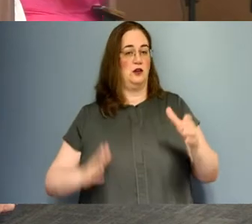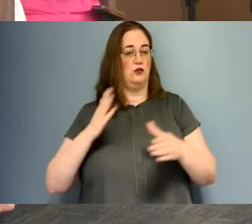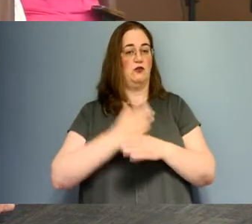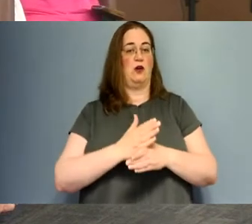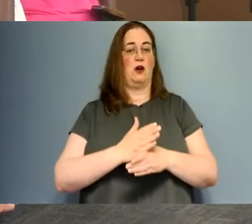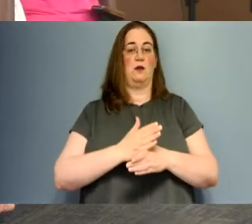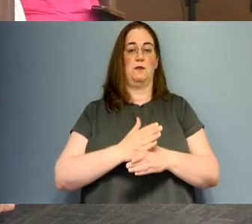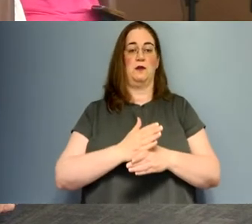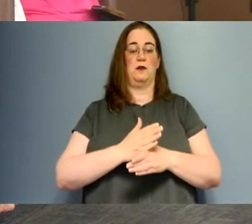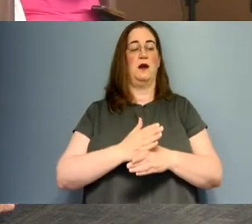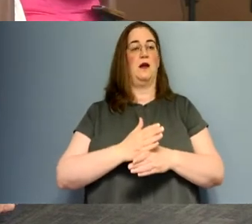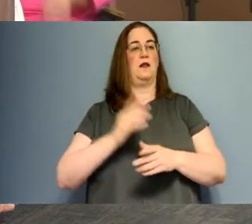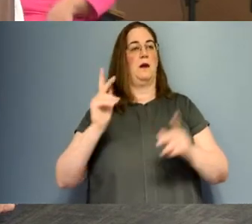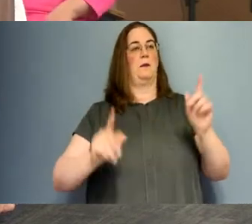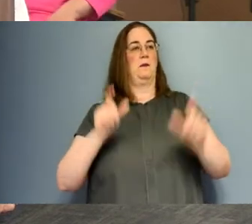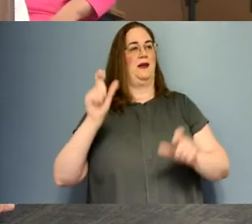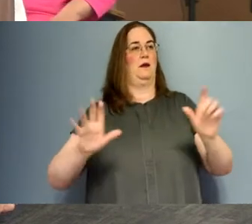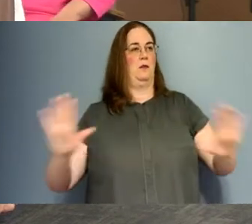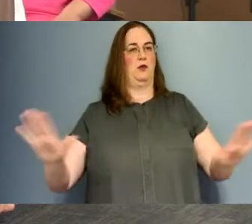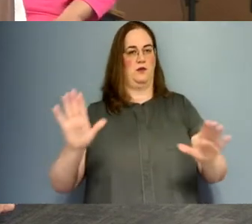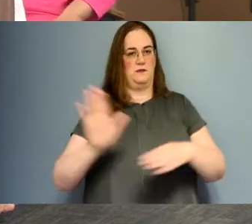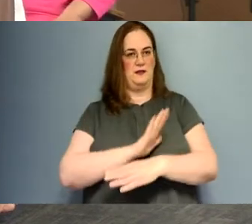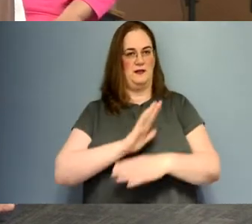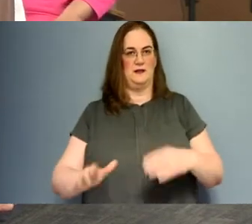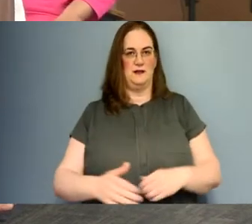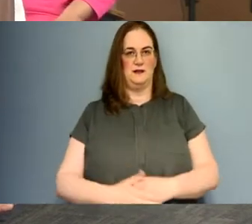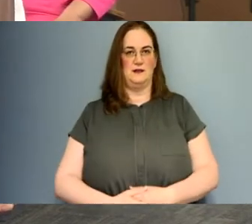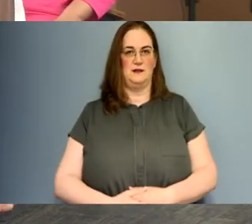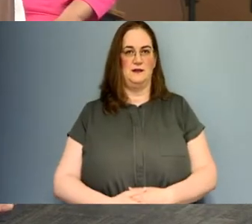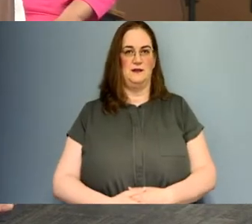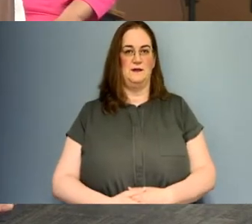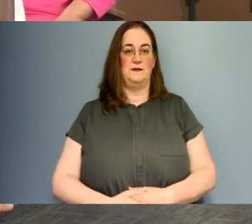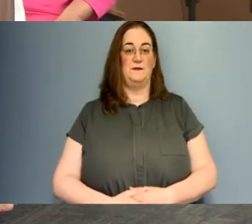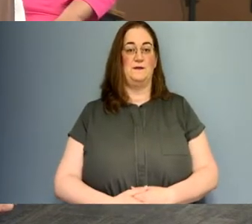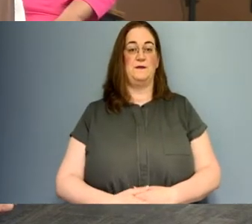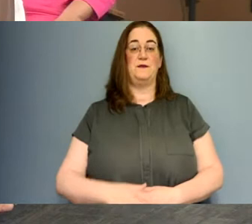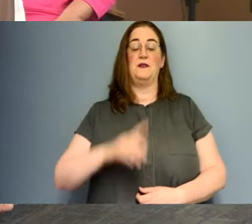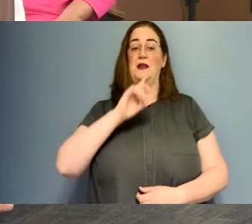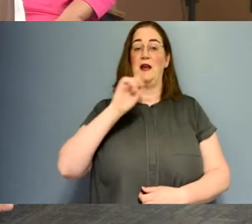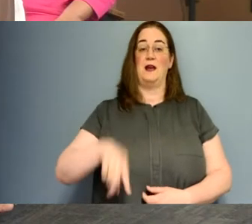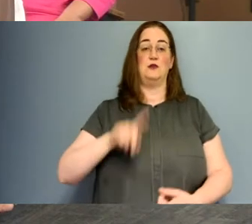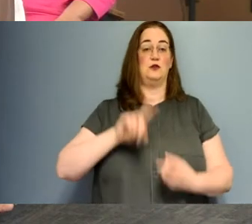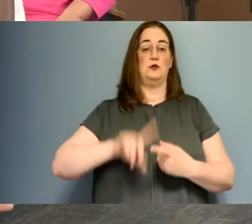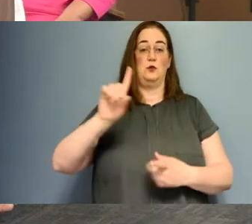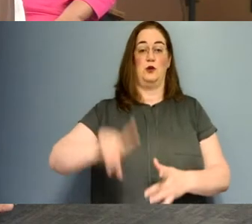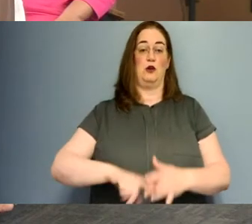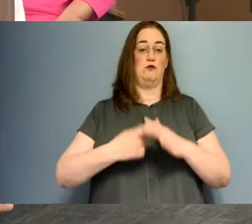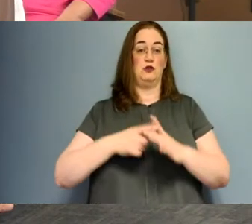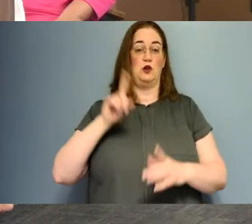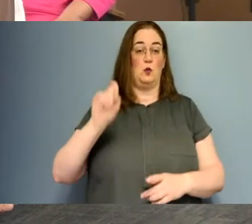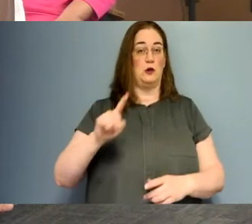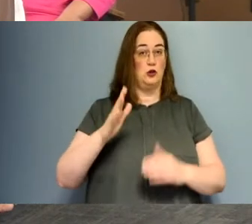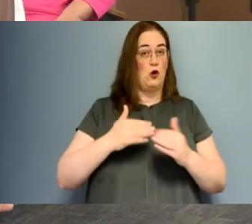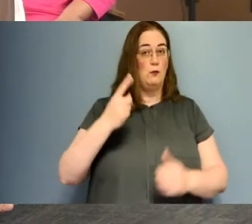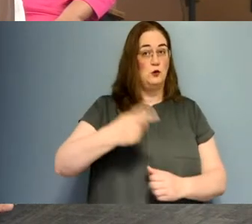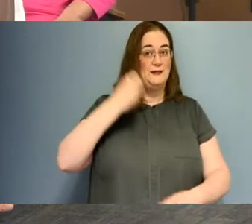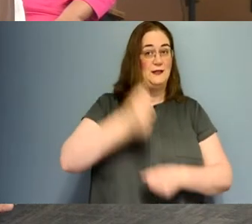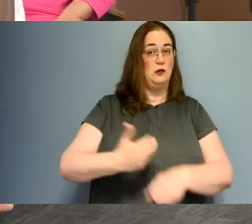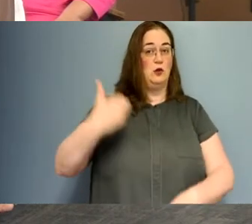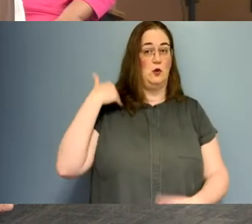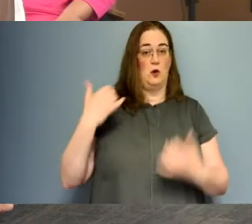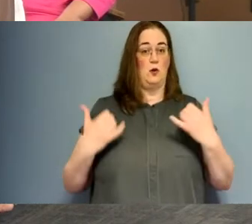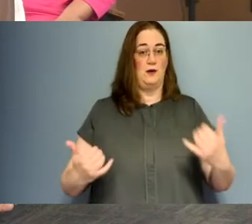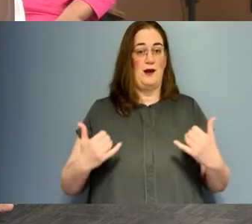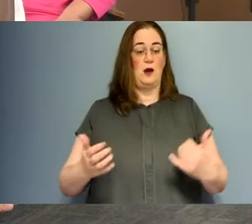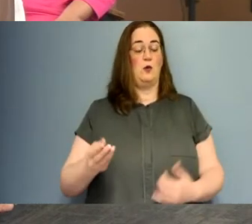people's business. The answer to their original question, almost a year ago now,